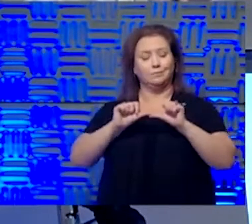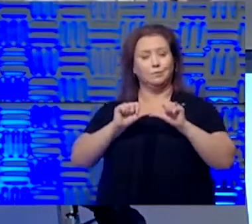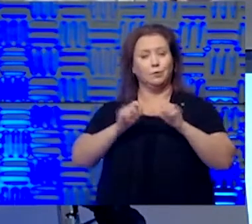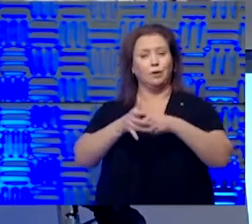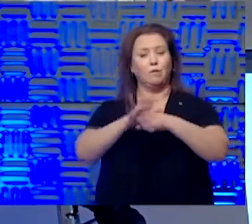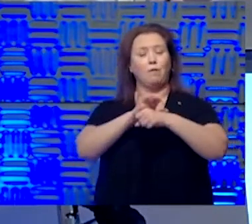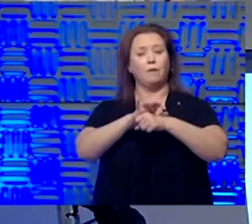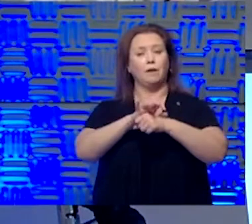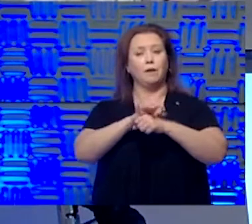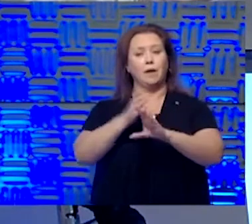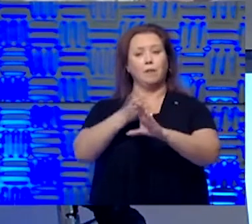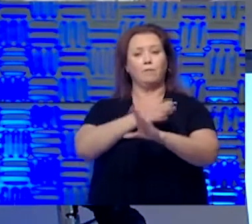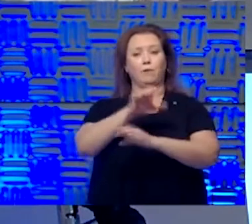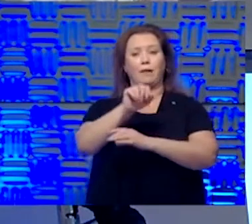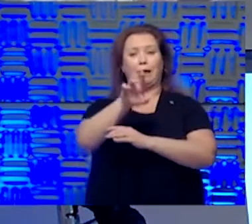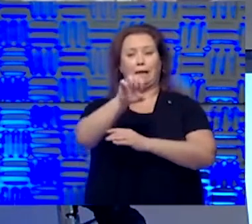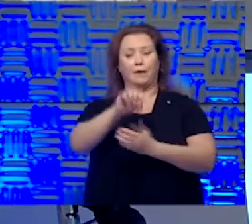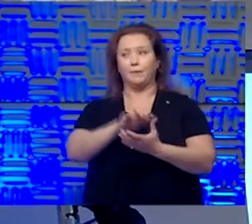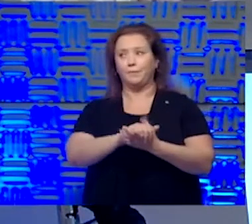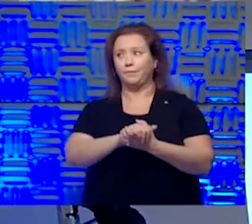care? Chris, thoughts about that?